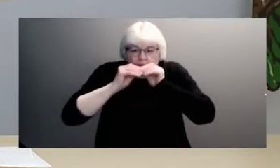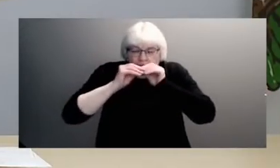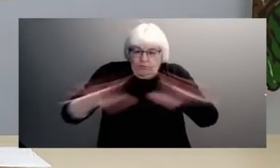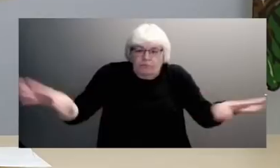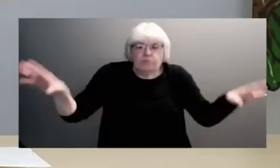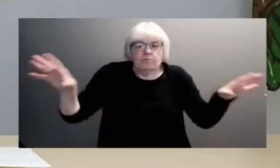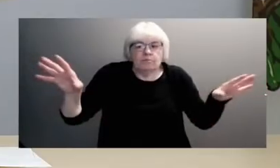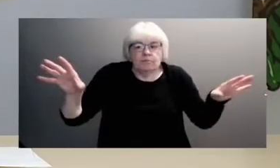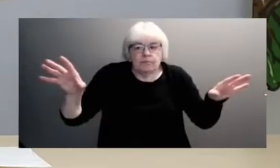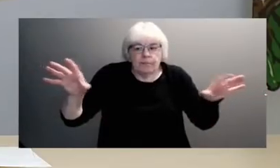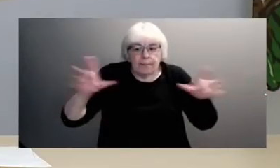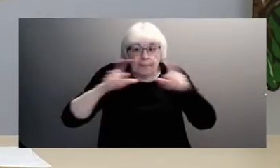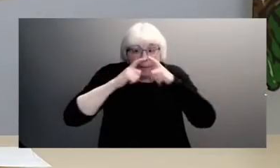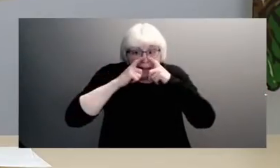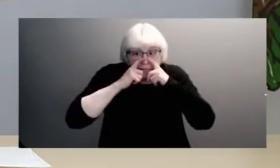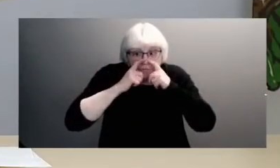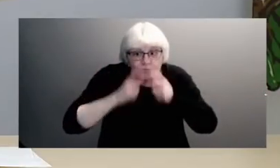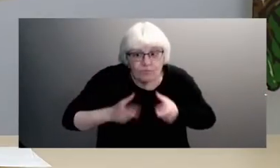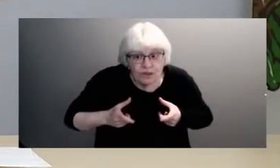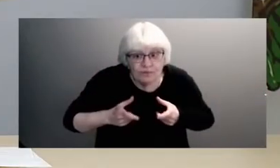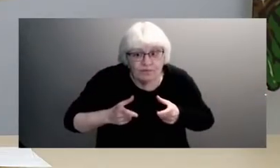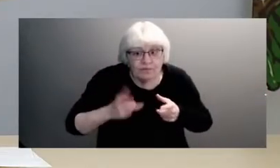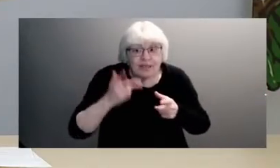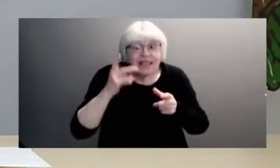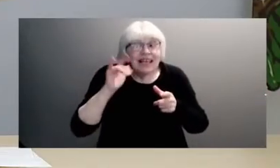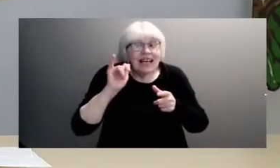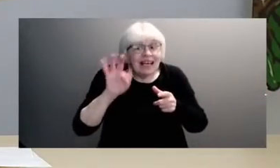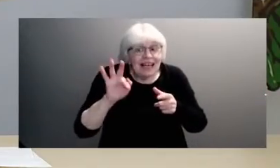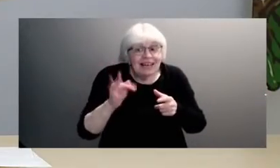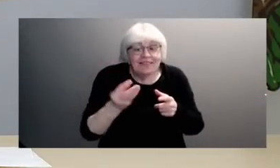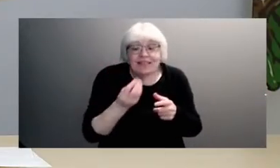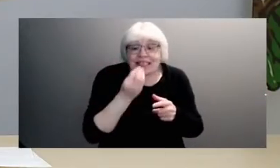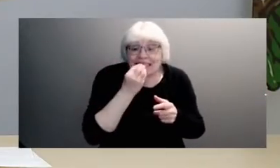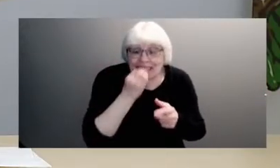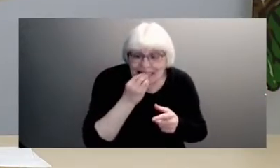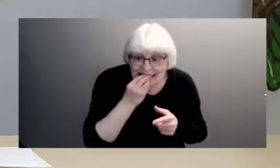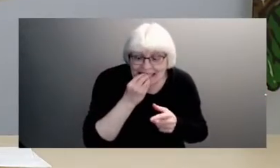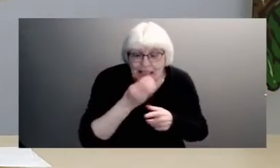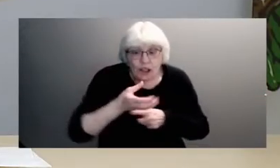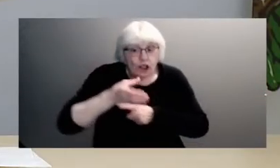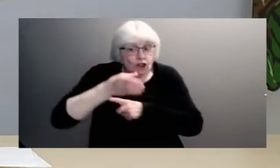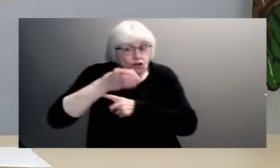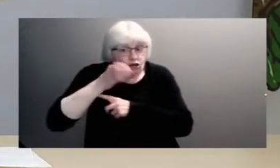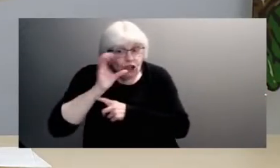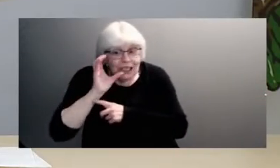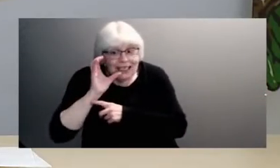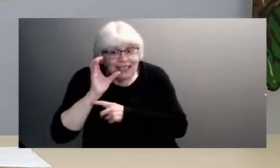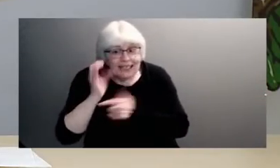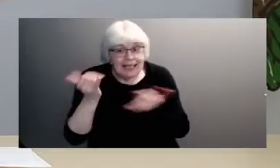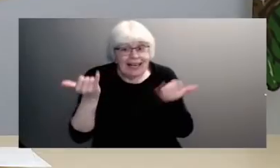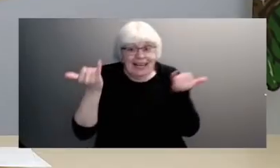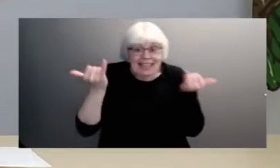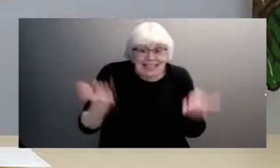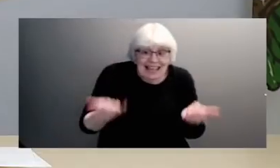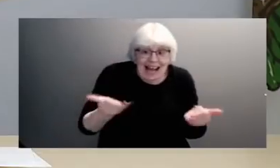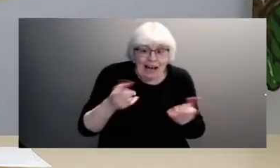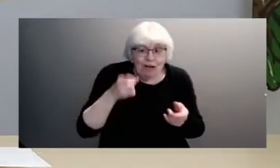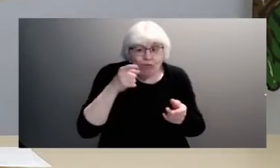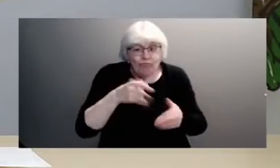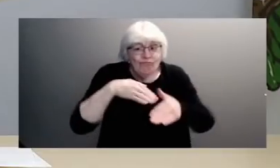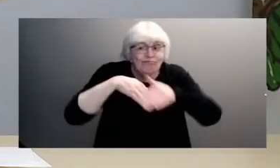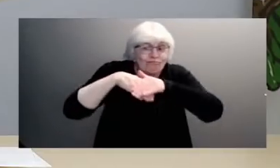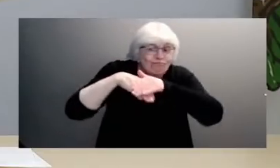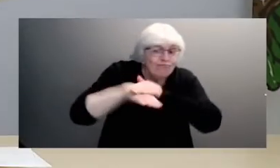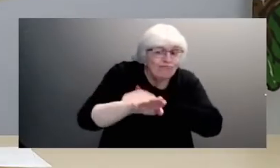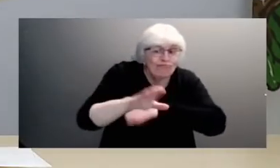drinking. Masks can no longer be removed when seated at organized gatherings such as worship services or concerts.